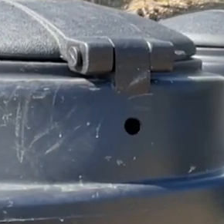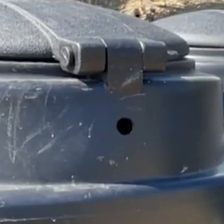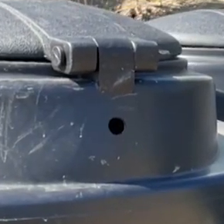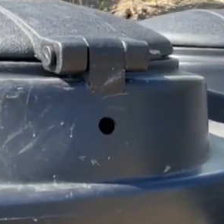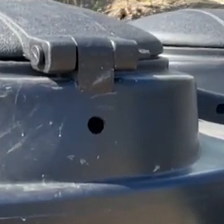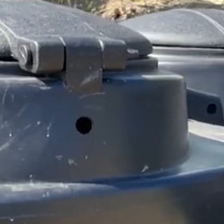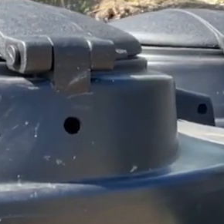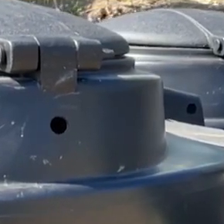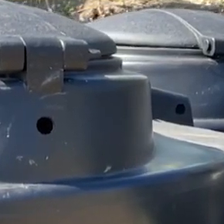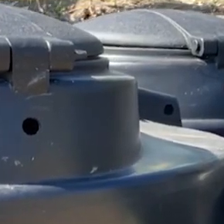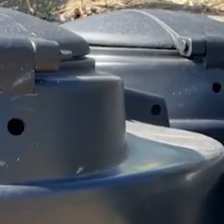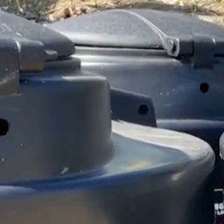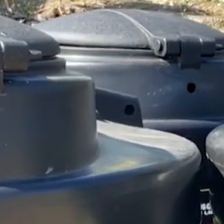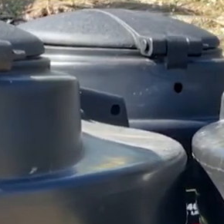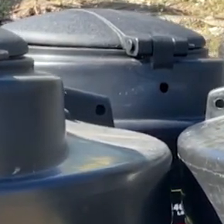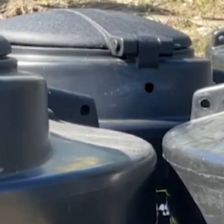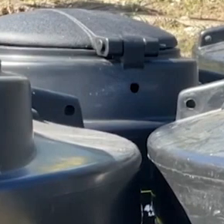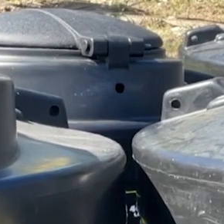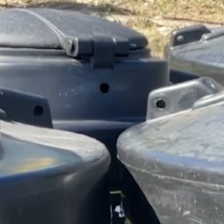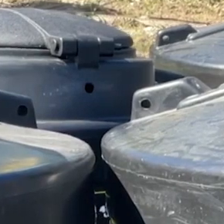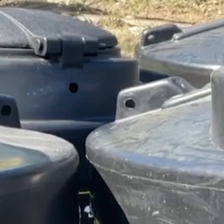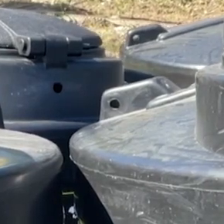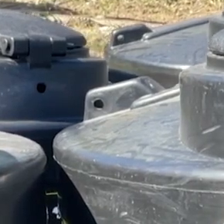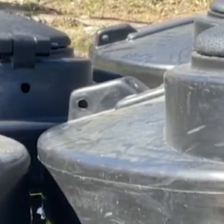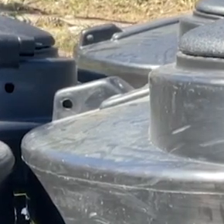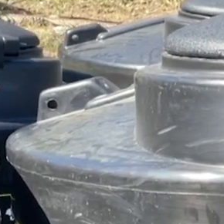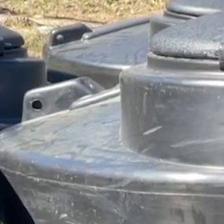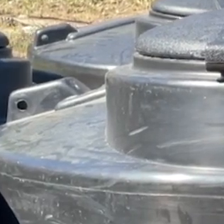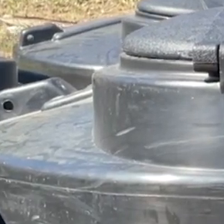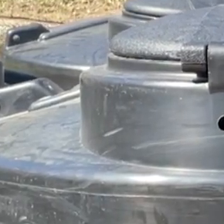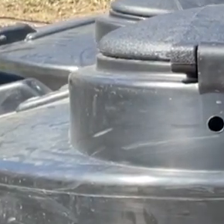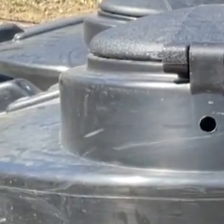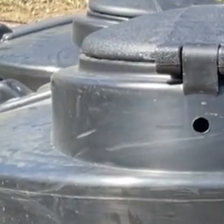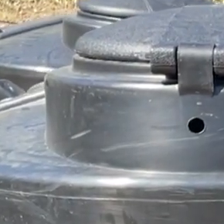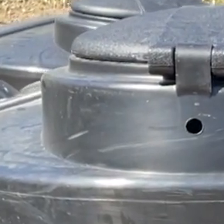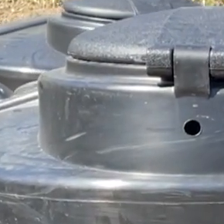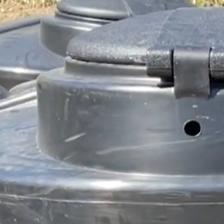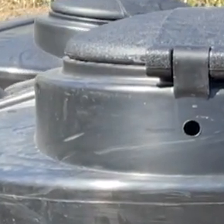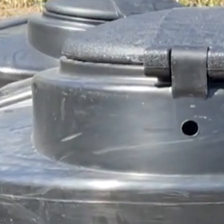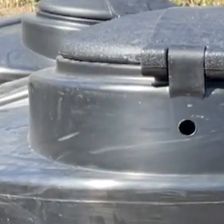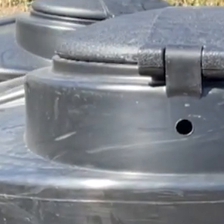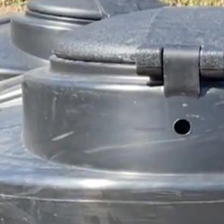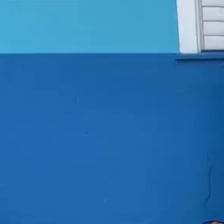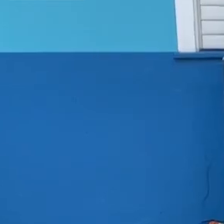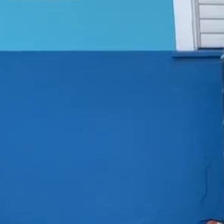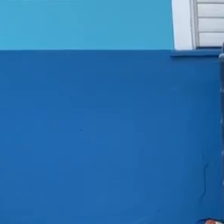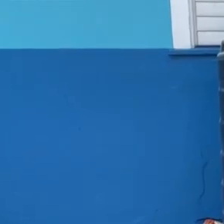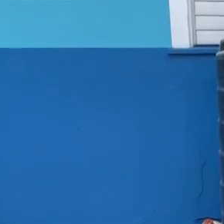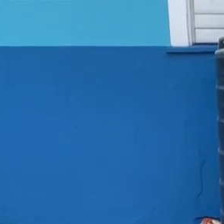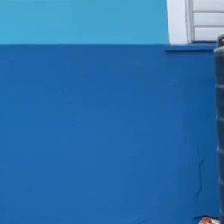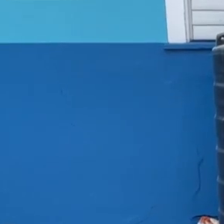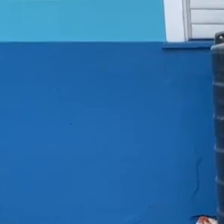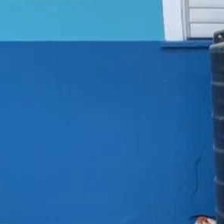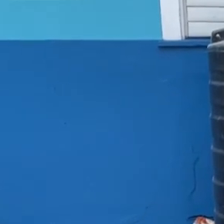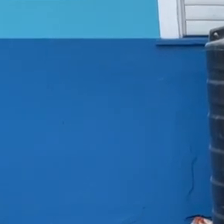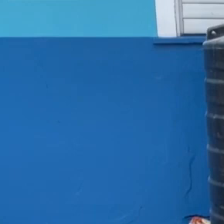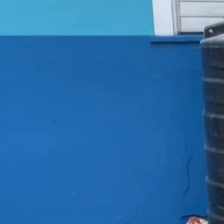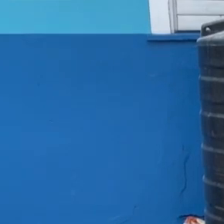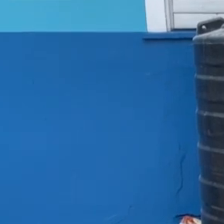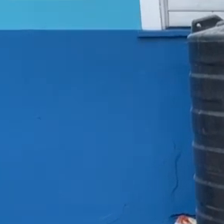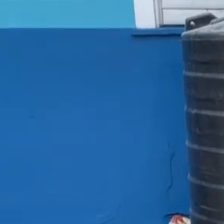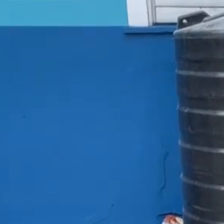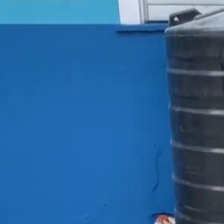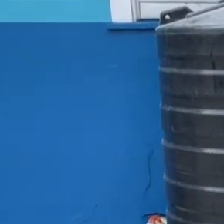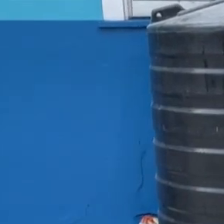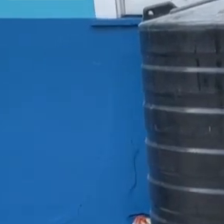Madam Speaker, a parallel project is to assist households to convert these tanks, where possible, into